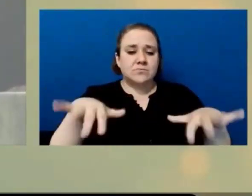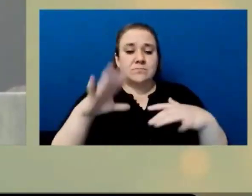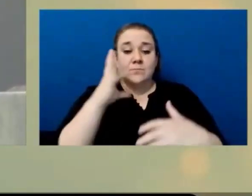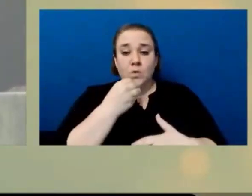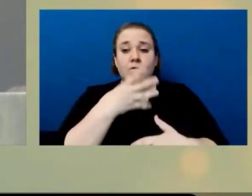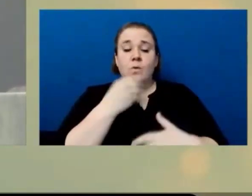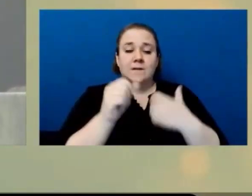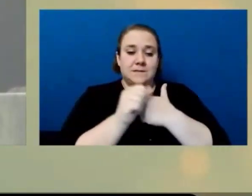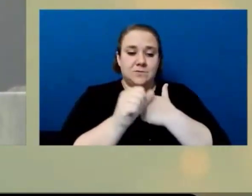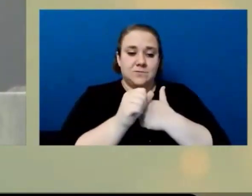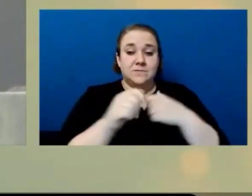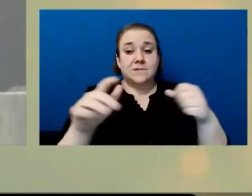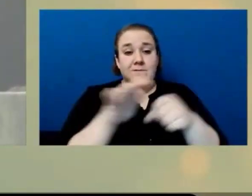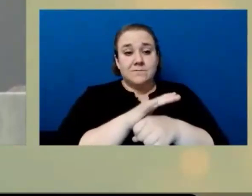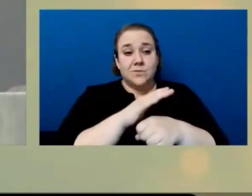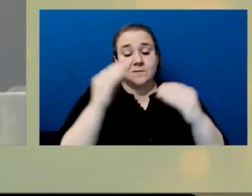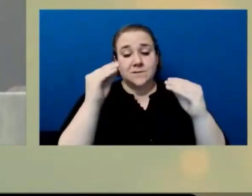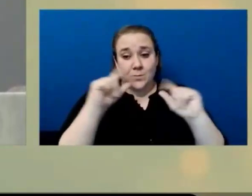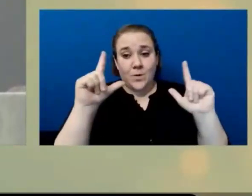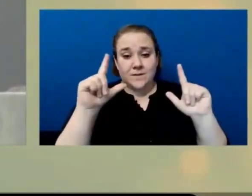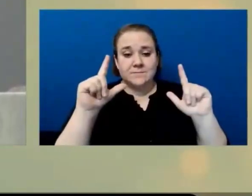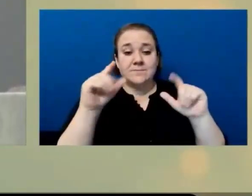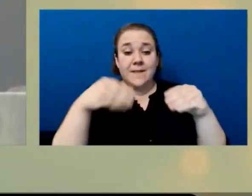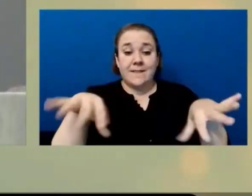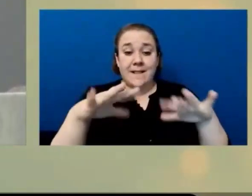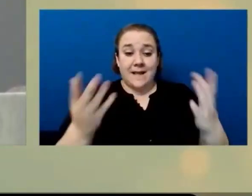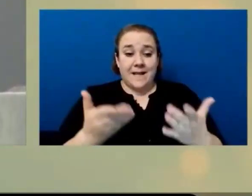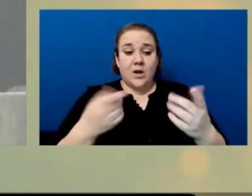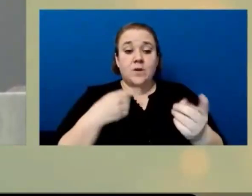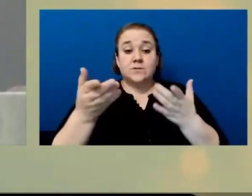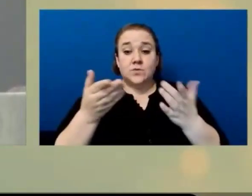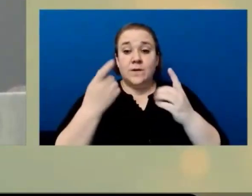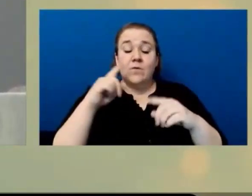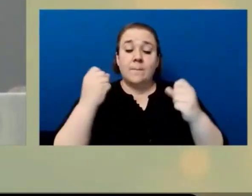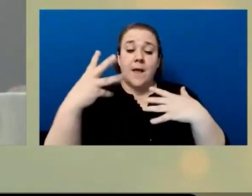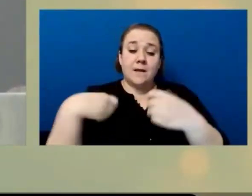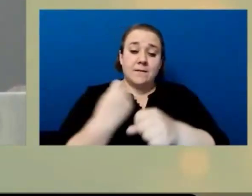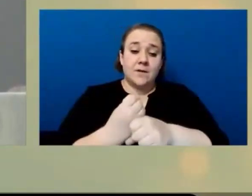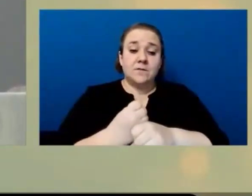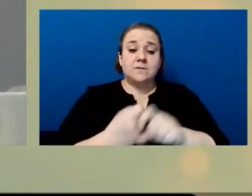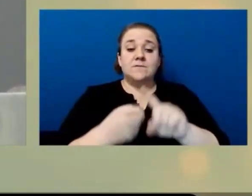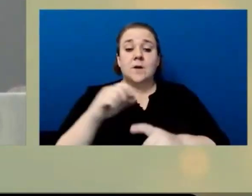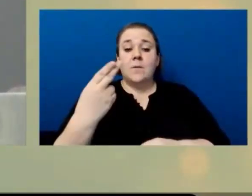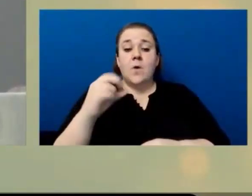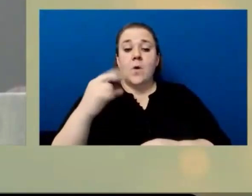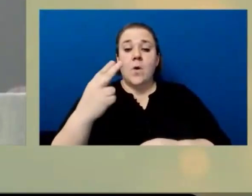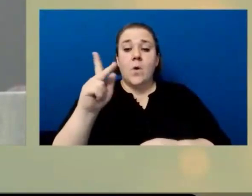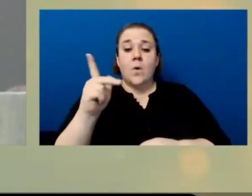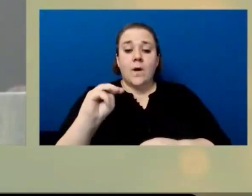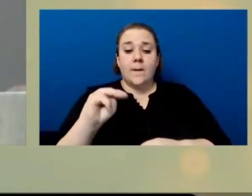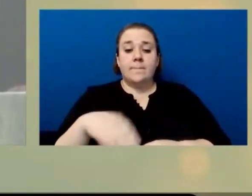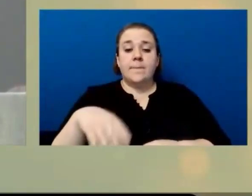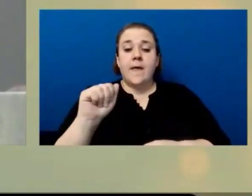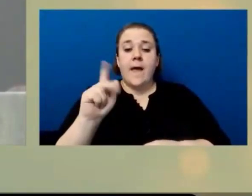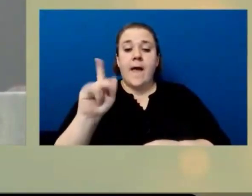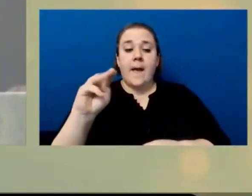that is both beautiful and dangerous, and full of surprises. The land I join you from has been stewarded for countless generations